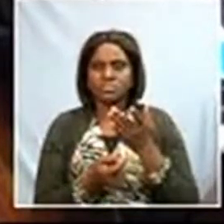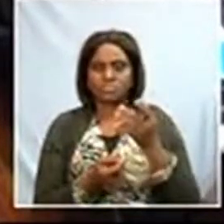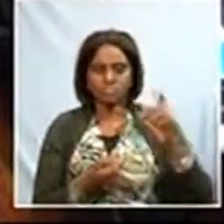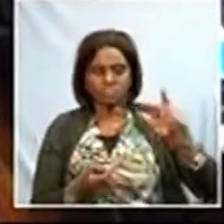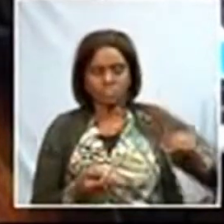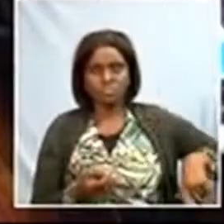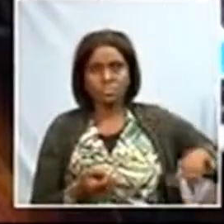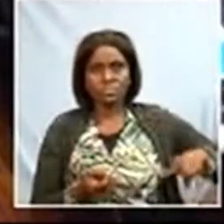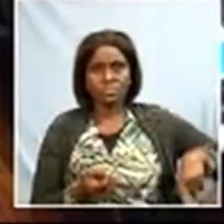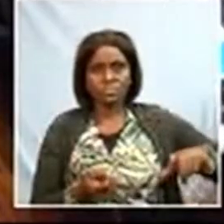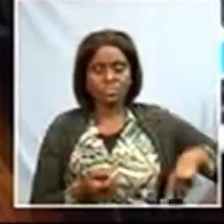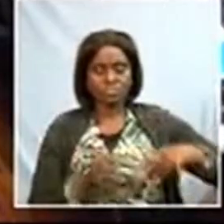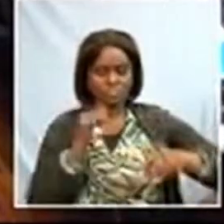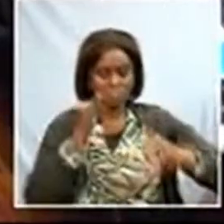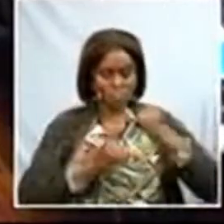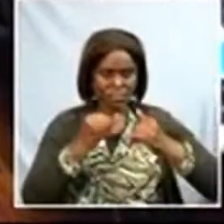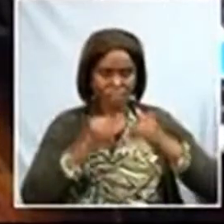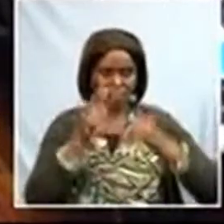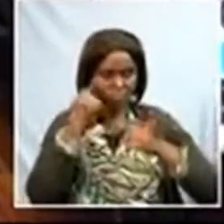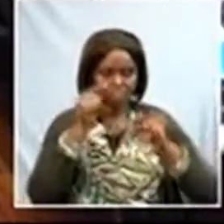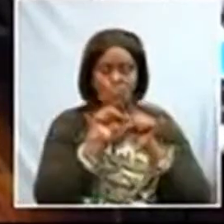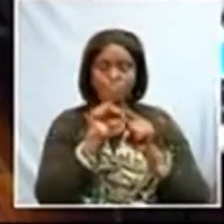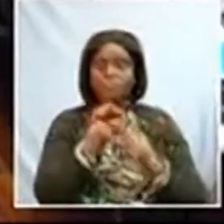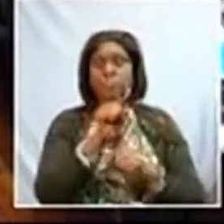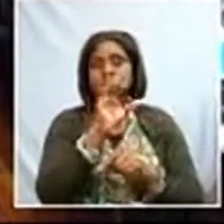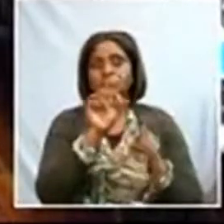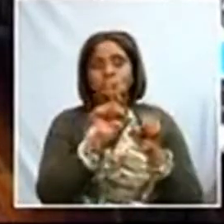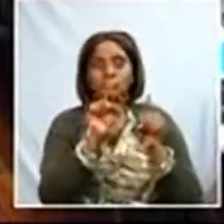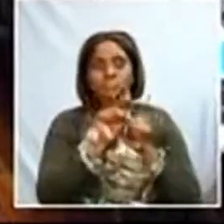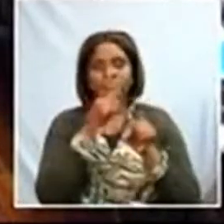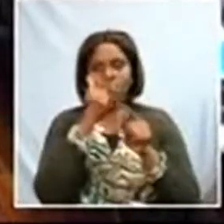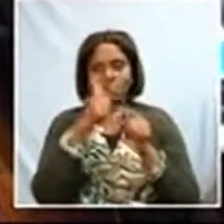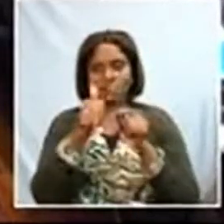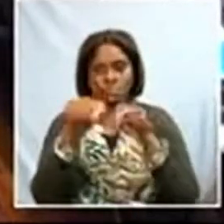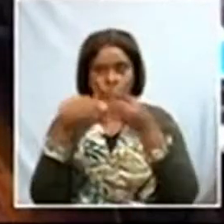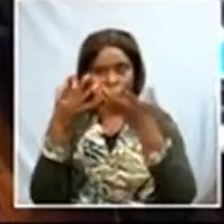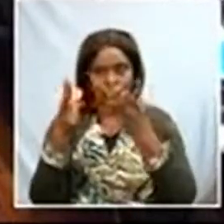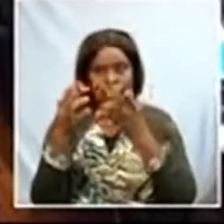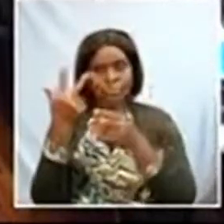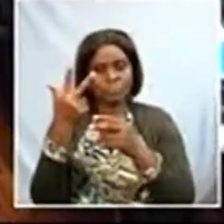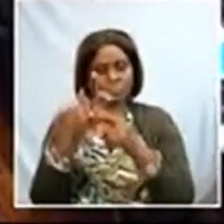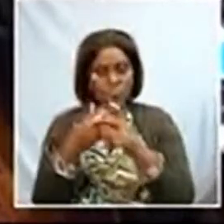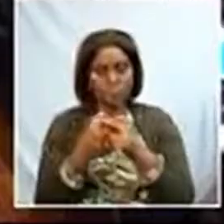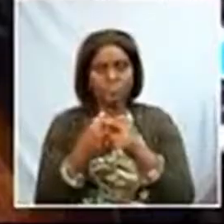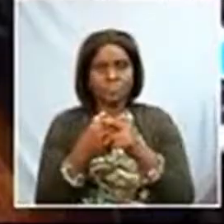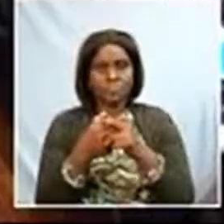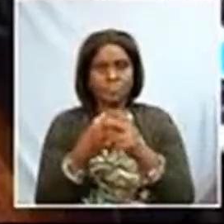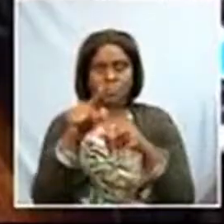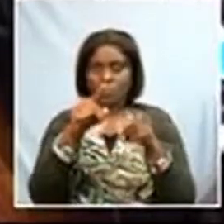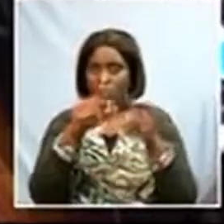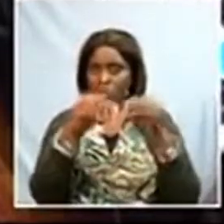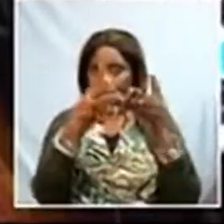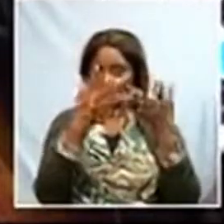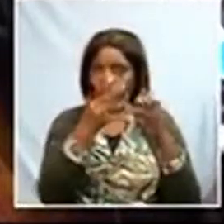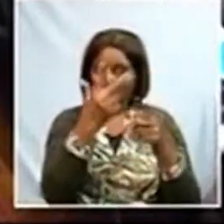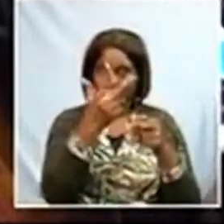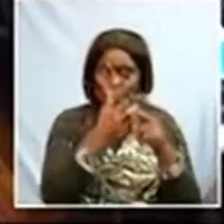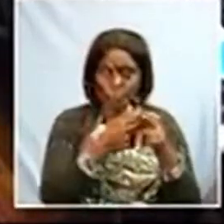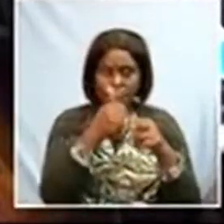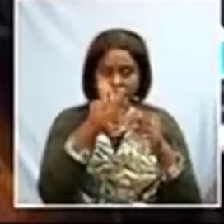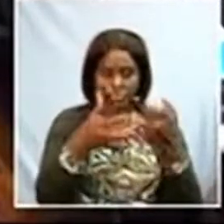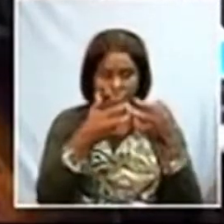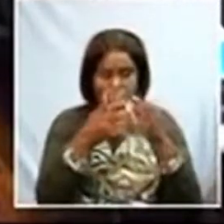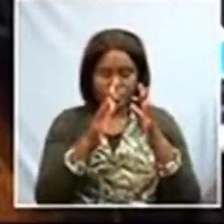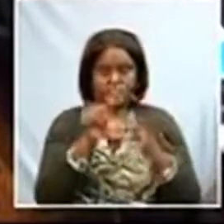delayed the completion of the same? Because initially you gave him 3 months. And you as an engineer have